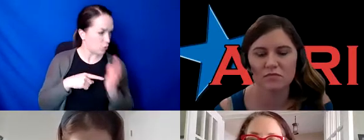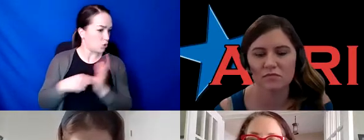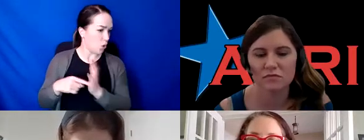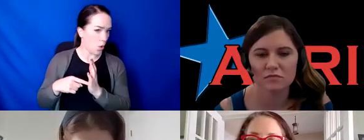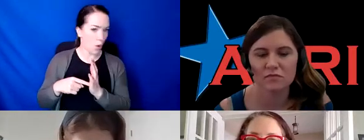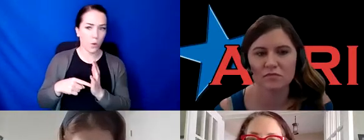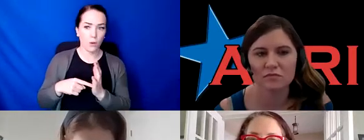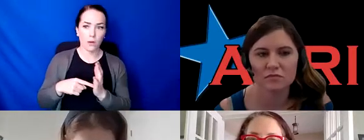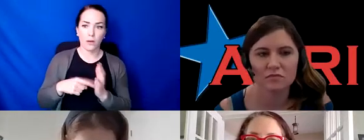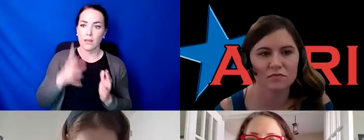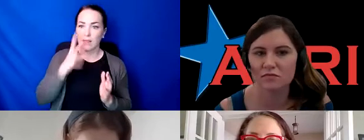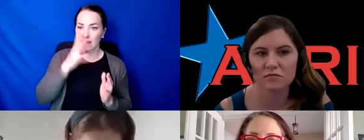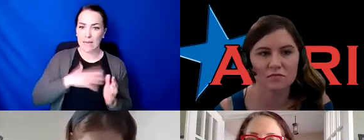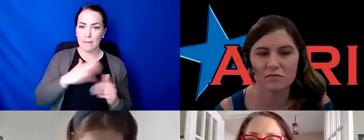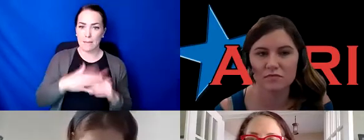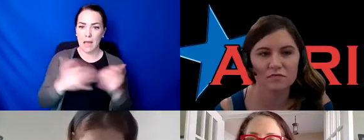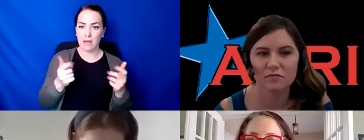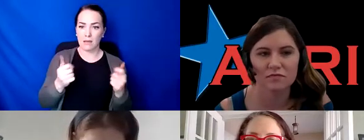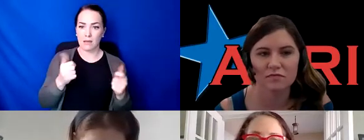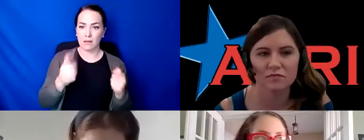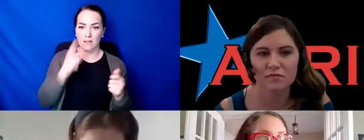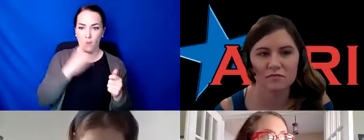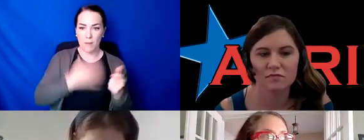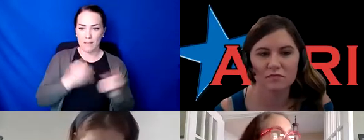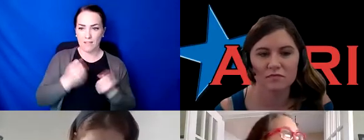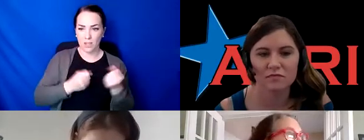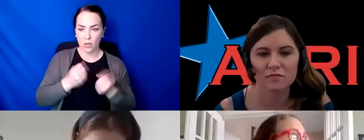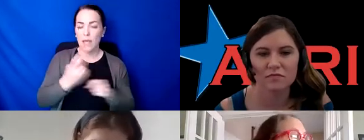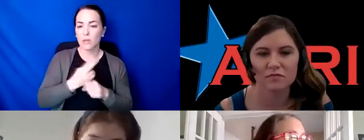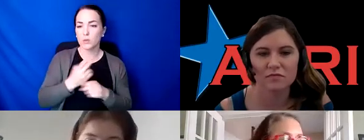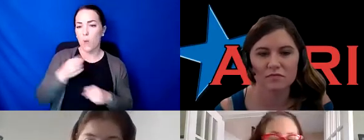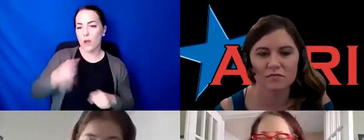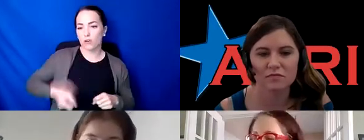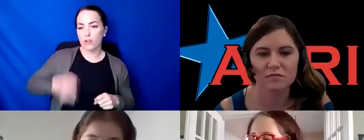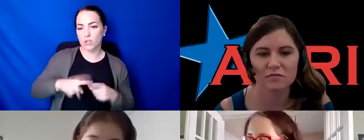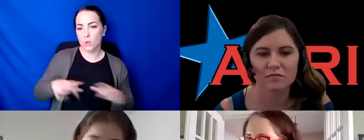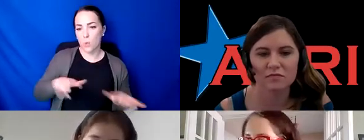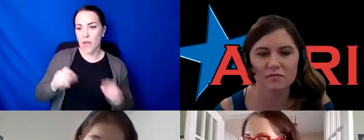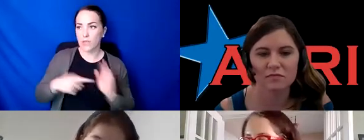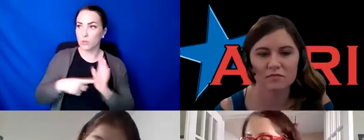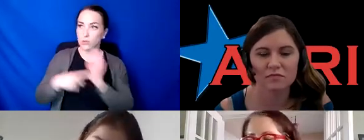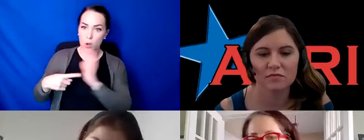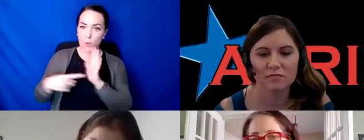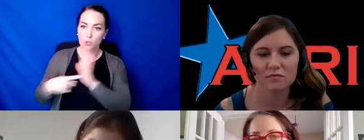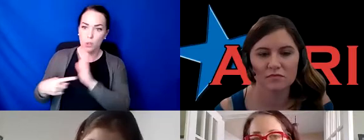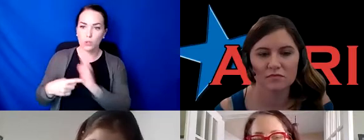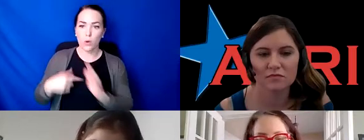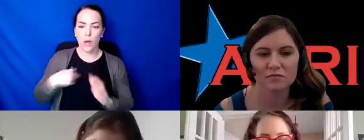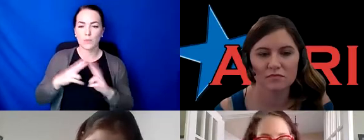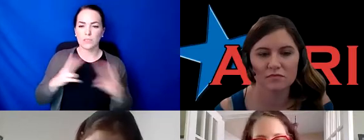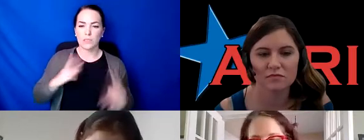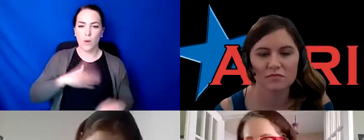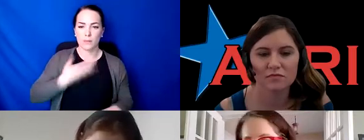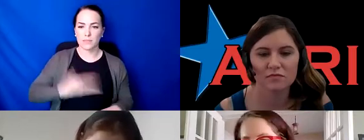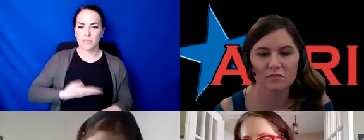my vehicle. I use one crutch now to walk. So I had to show her my crutch. And I was just so upset. And I just